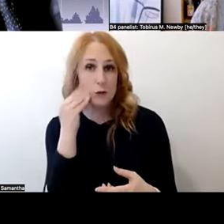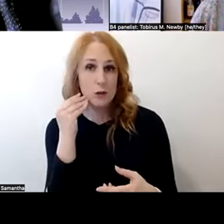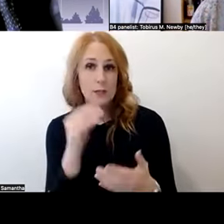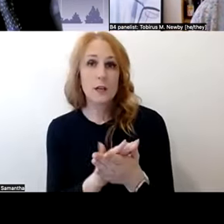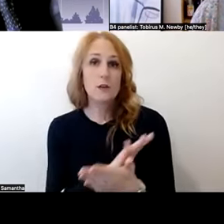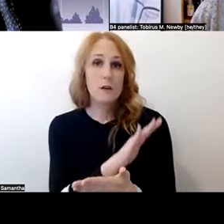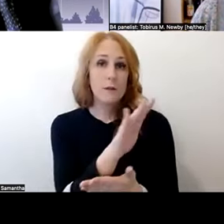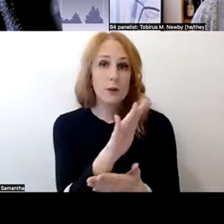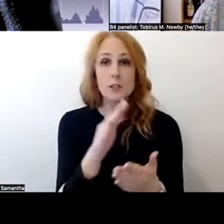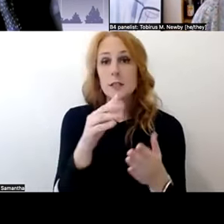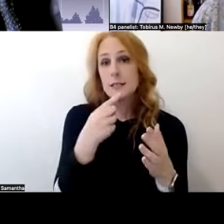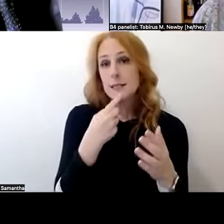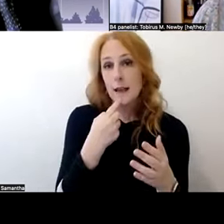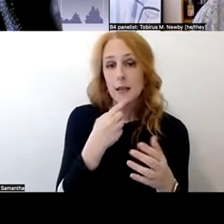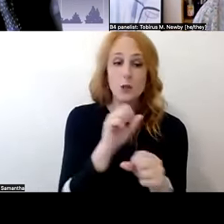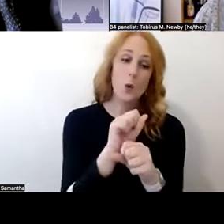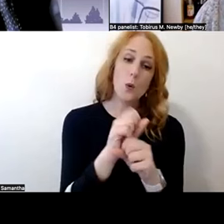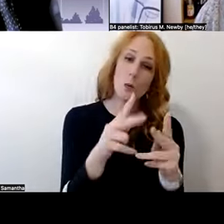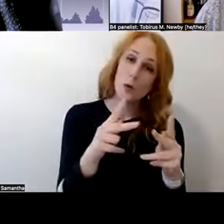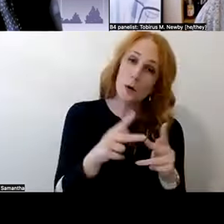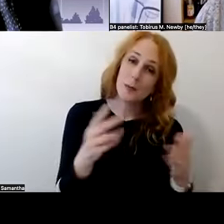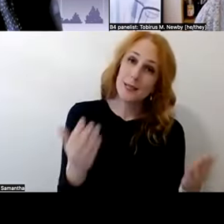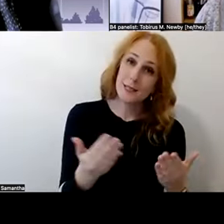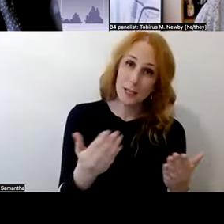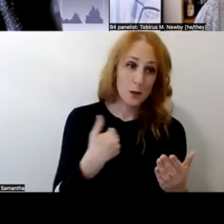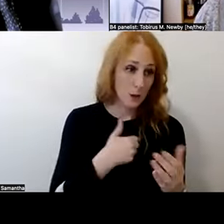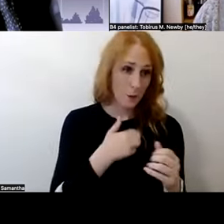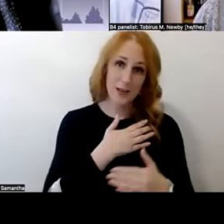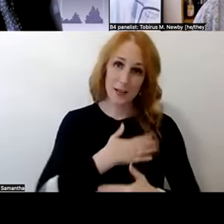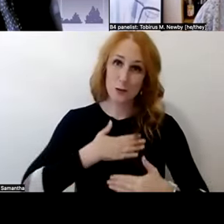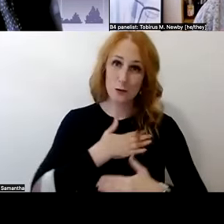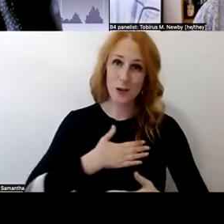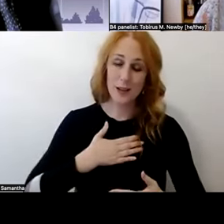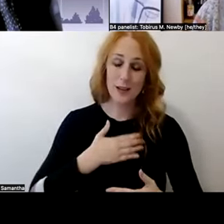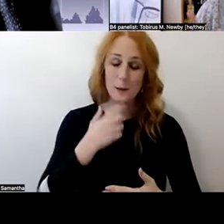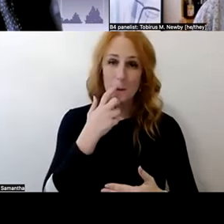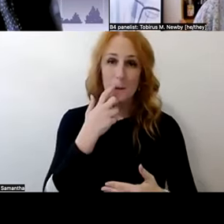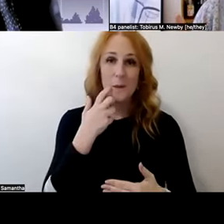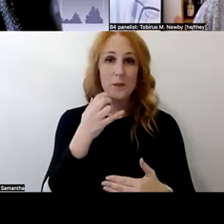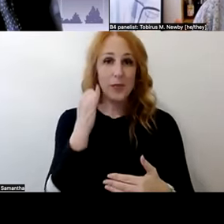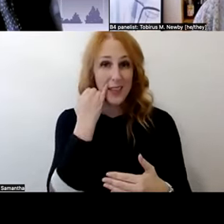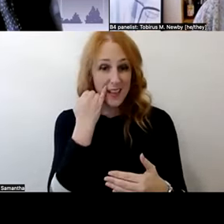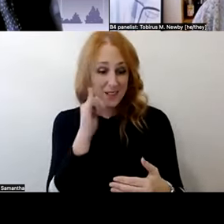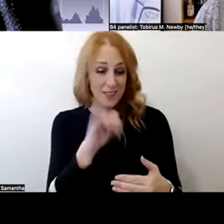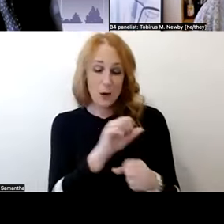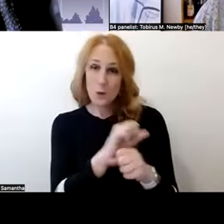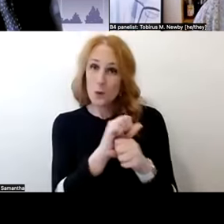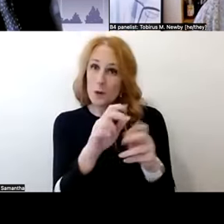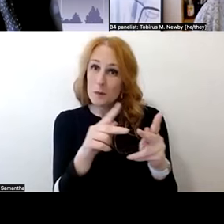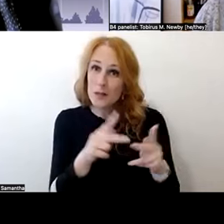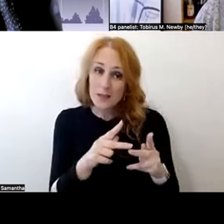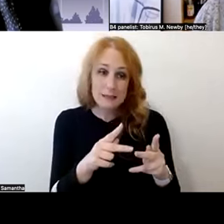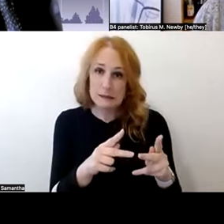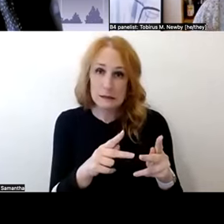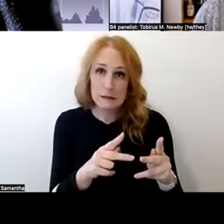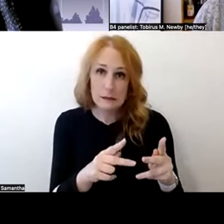makes certain claims about the workplace that we're supposed to be able to enjoy. And so if that workplace does not live up to